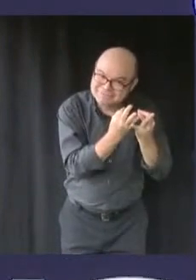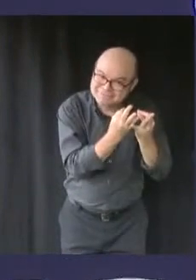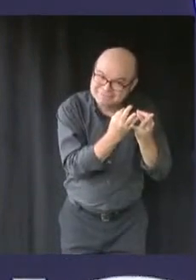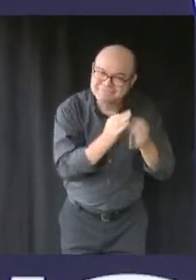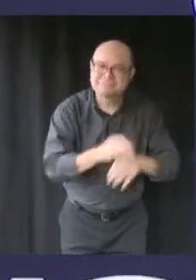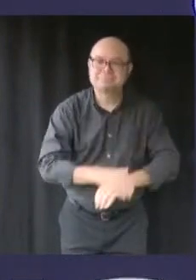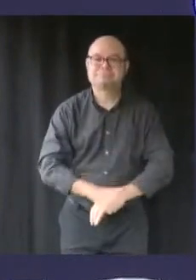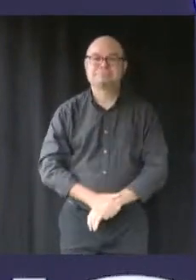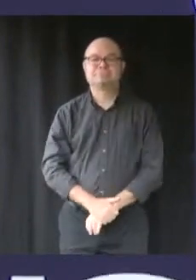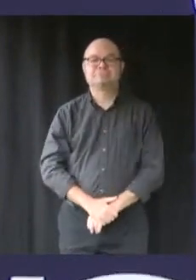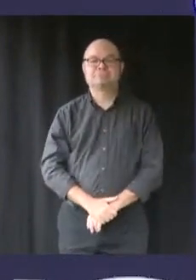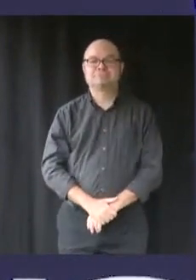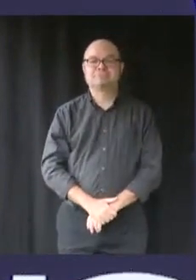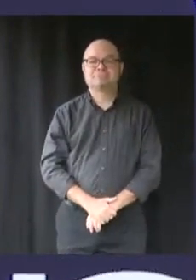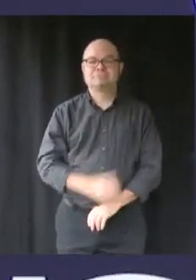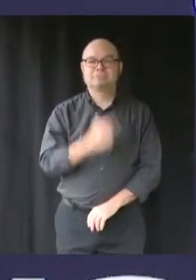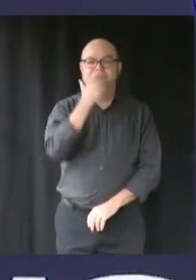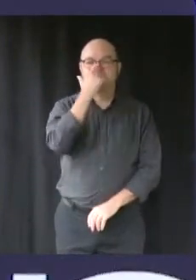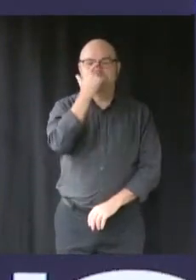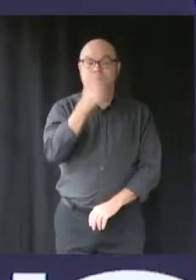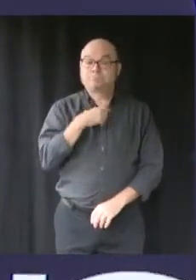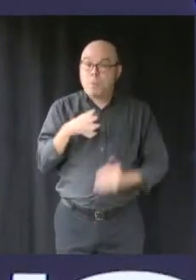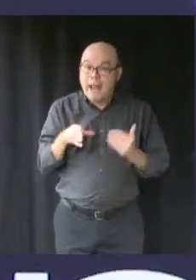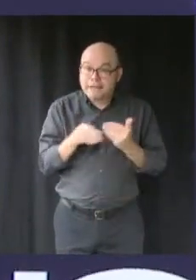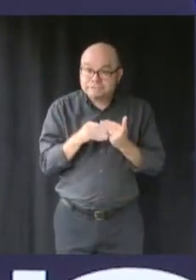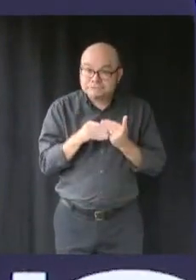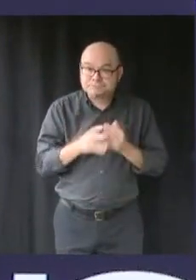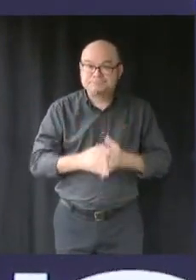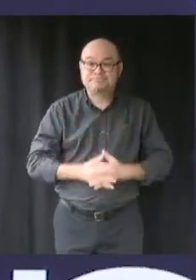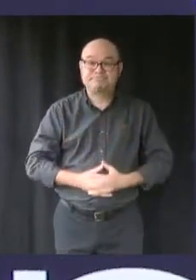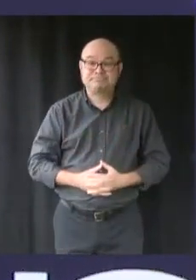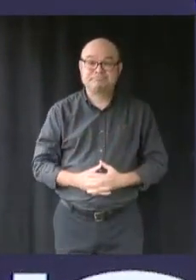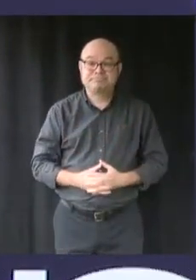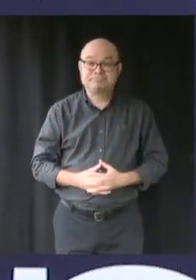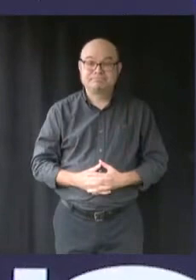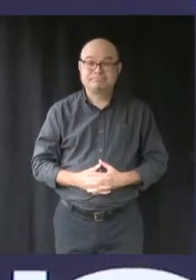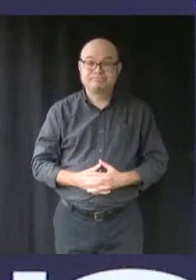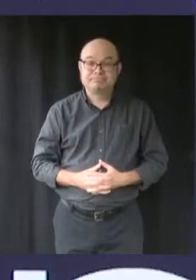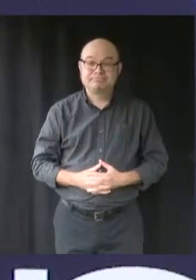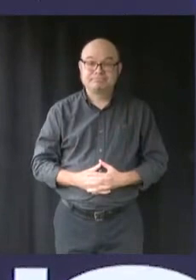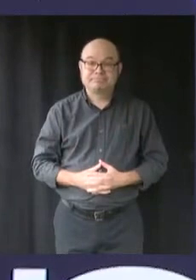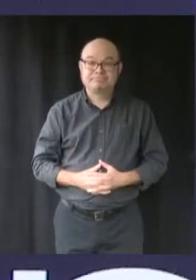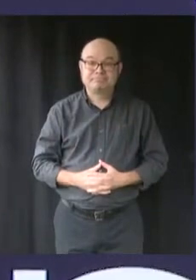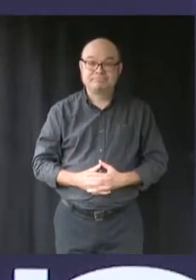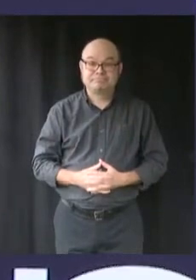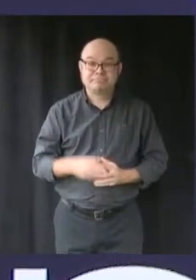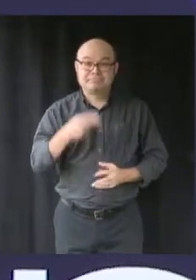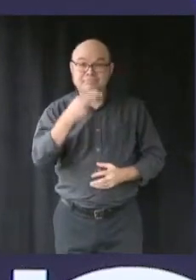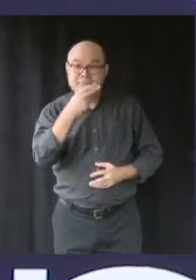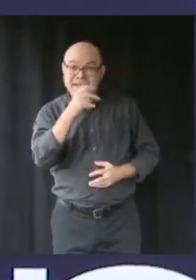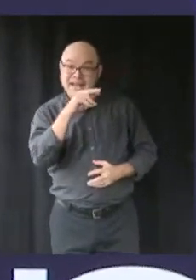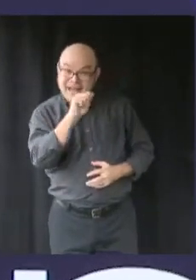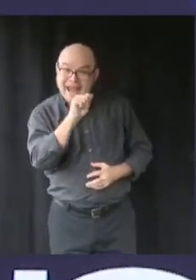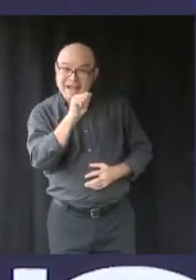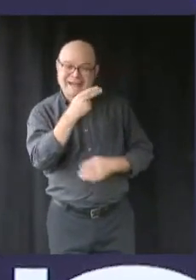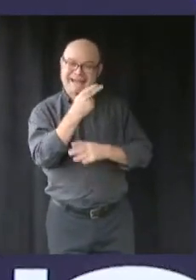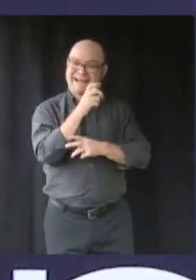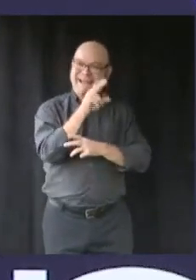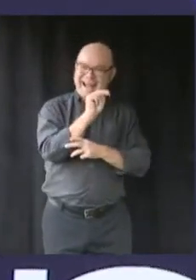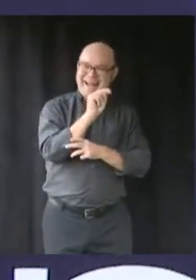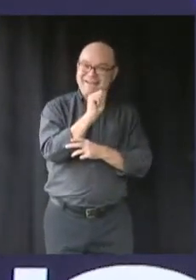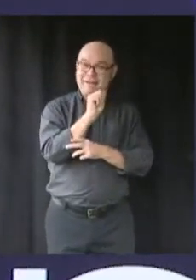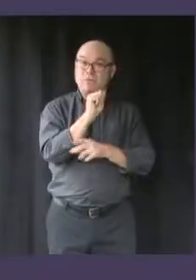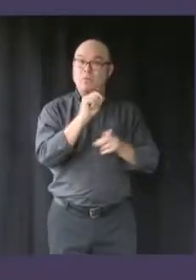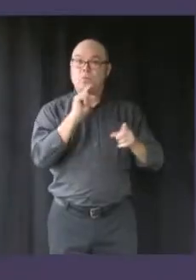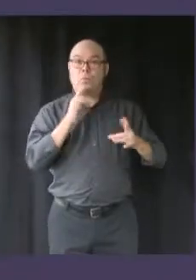And I might add, with regard to Helena, we're all thrilled to hear that you are building on your